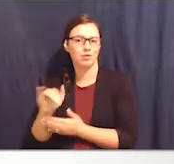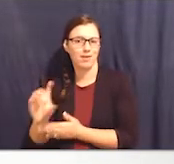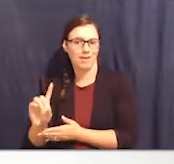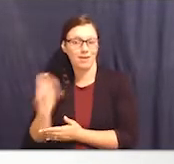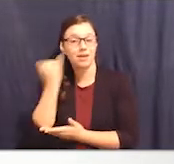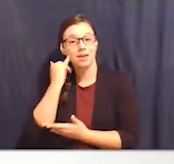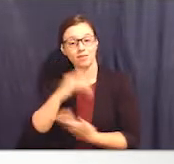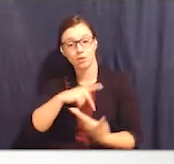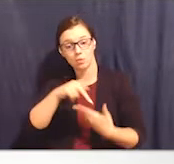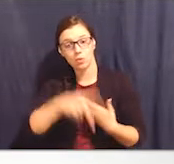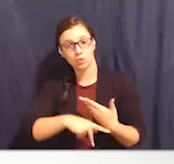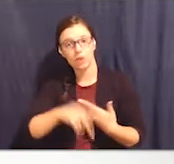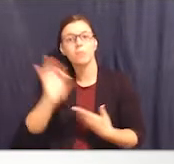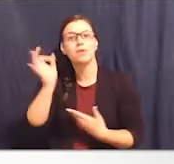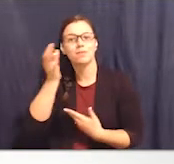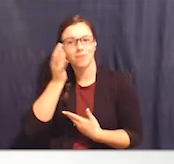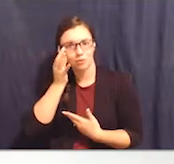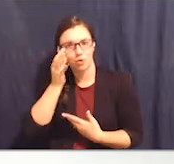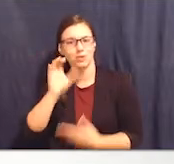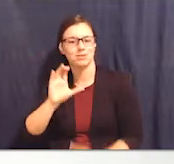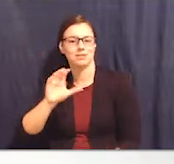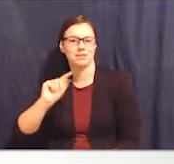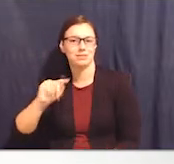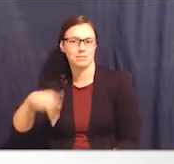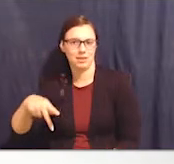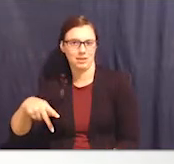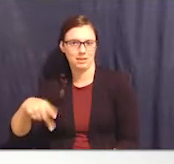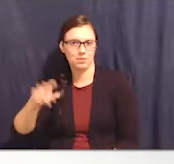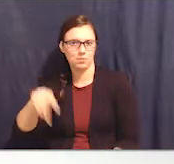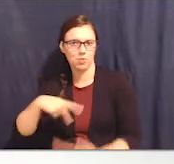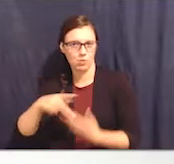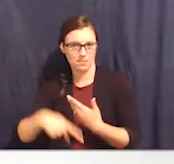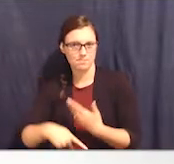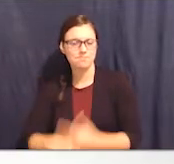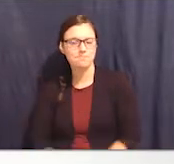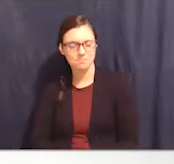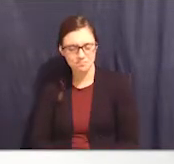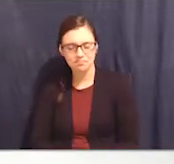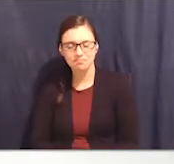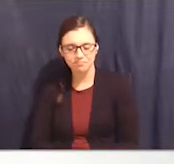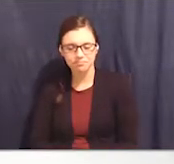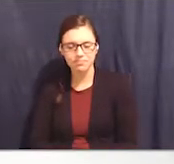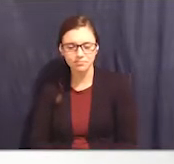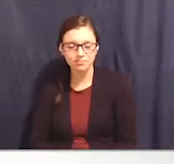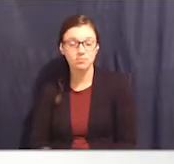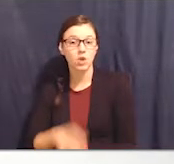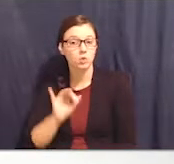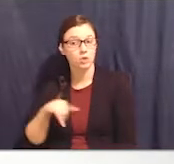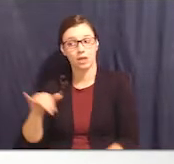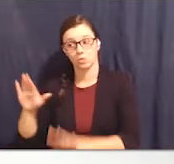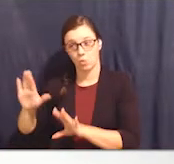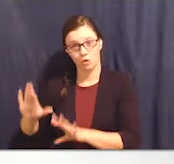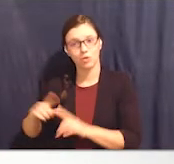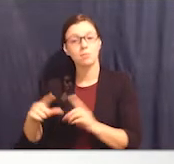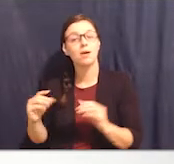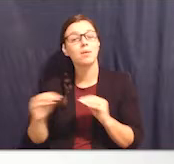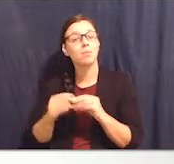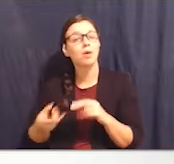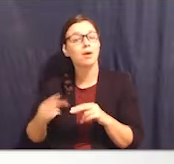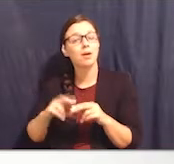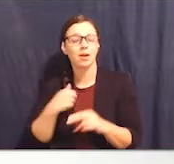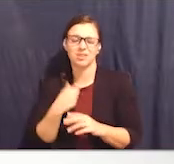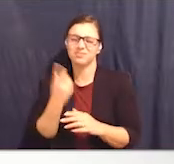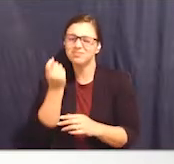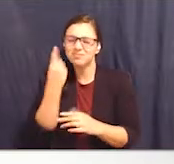Program, automatically they receive a scholarship unless they request, no, I don't want the